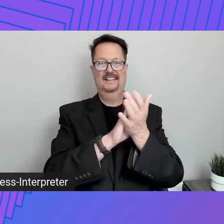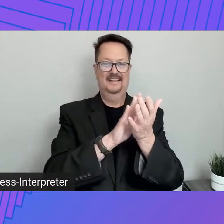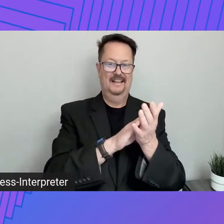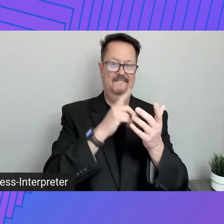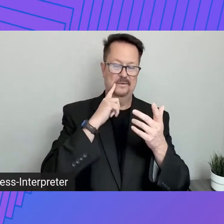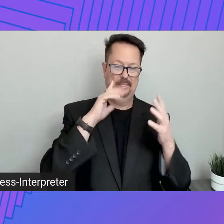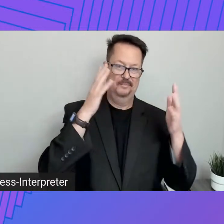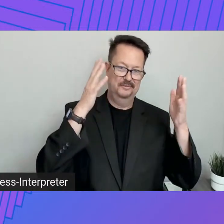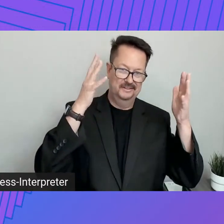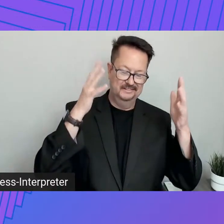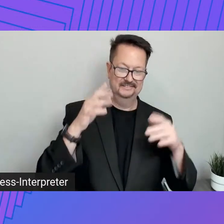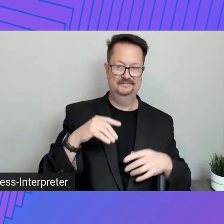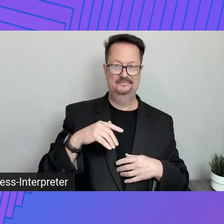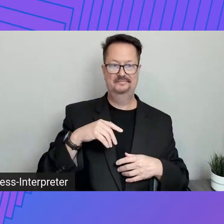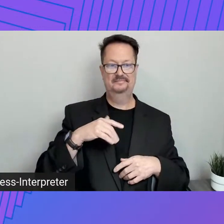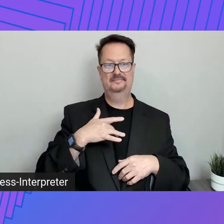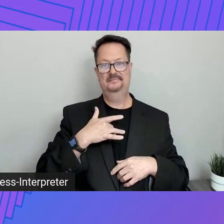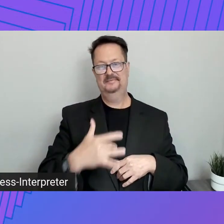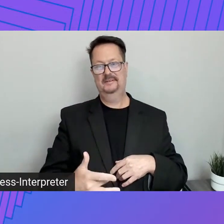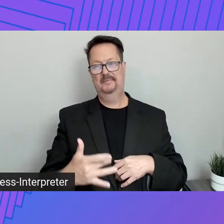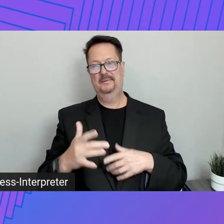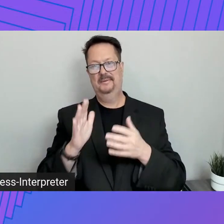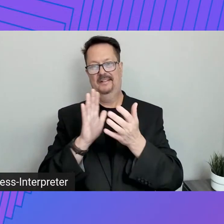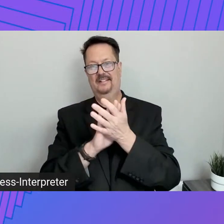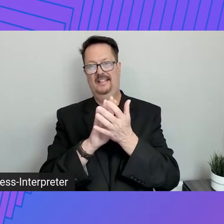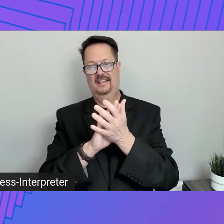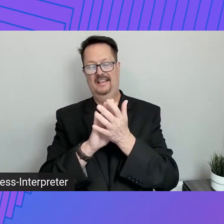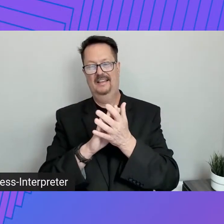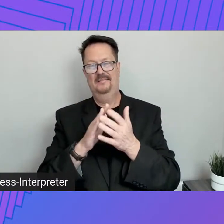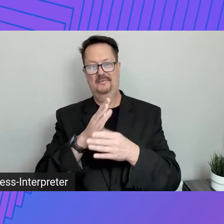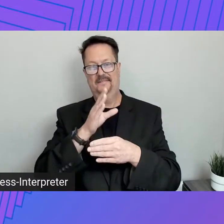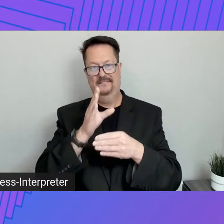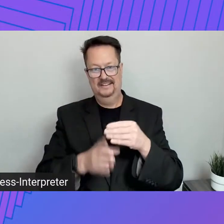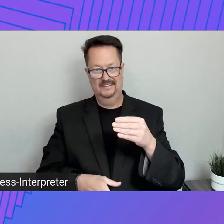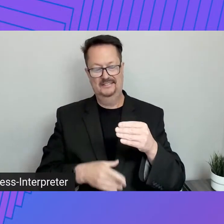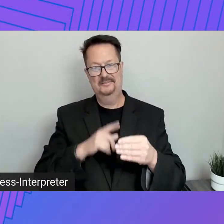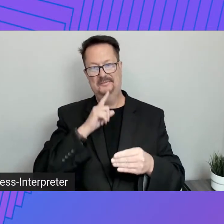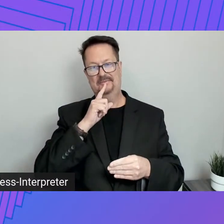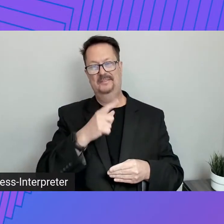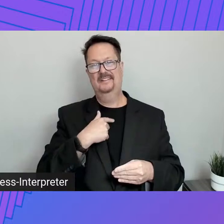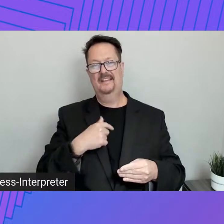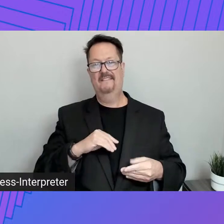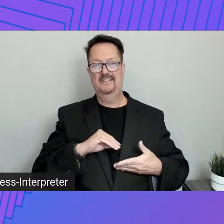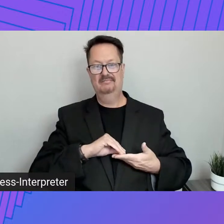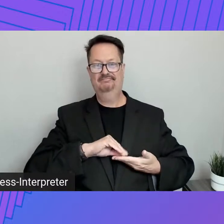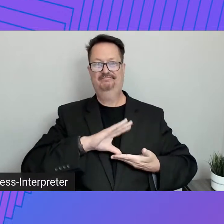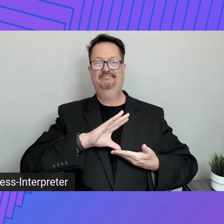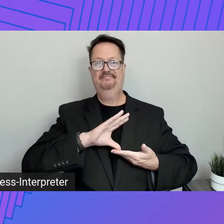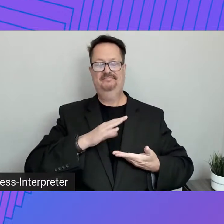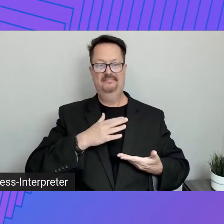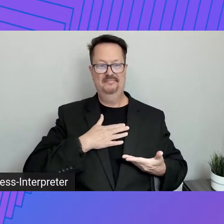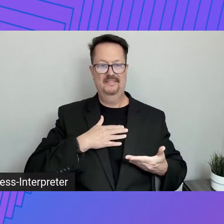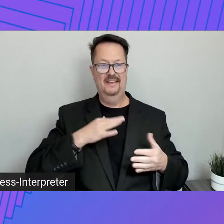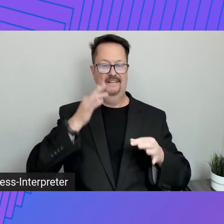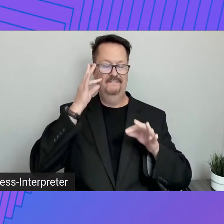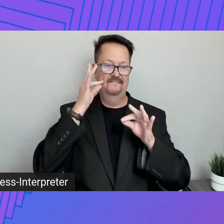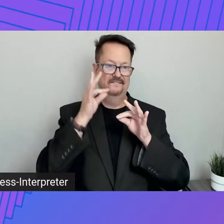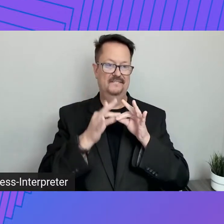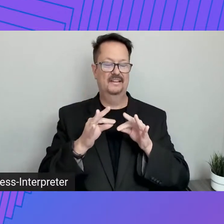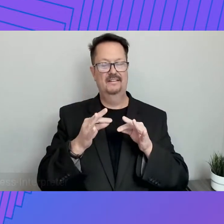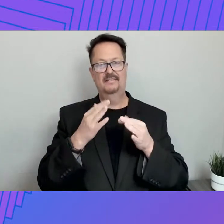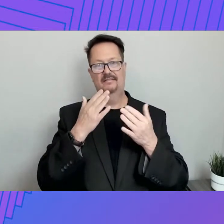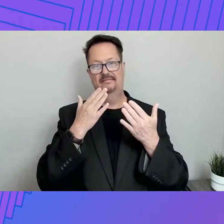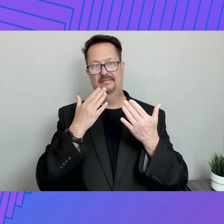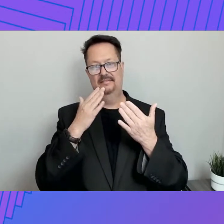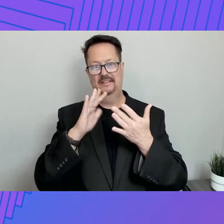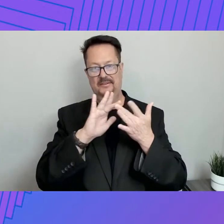them when they got done. It restores my faith in the internet just a little bit. So thanks to everyone out there for being a